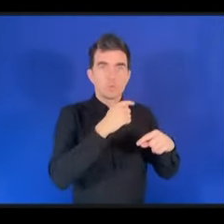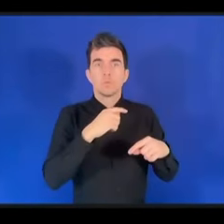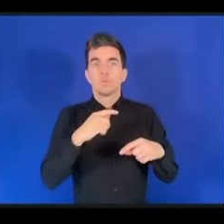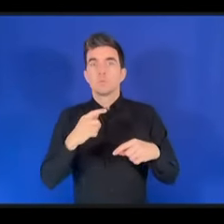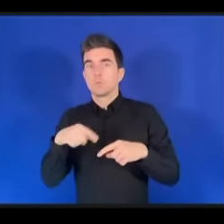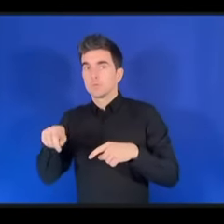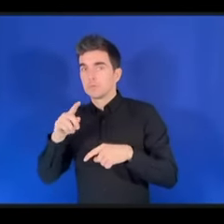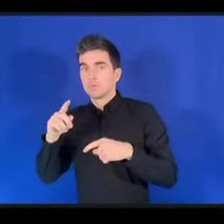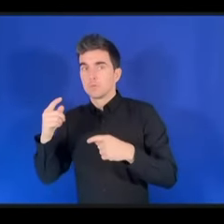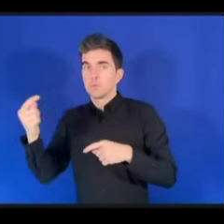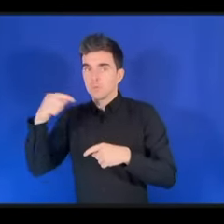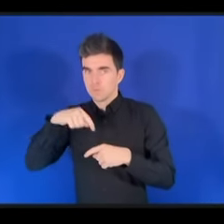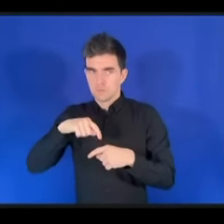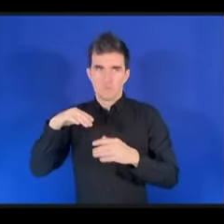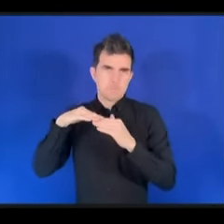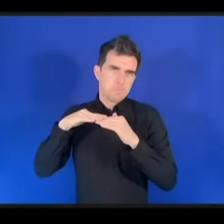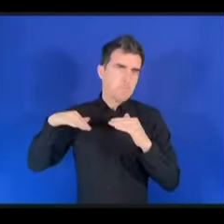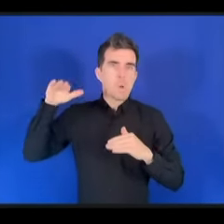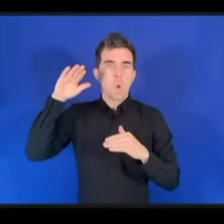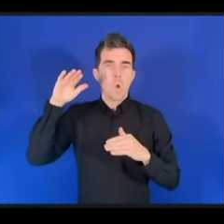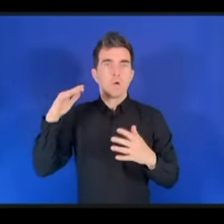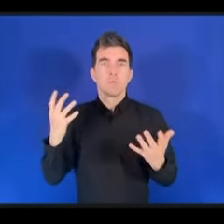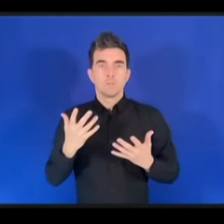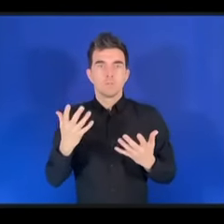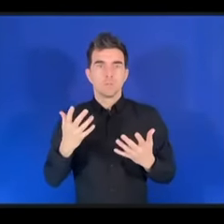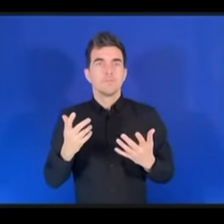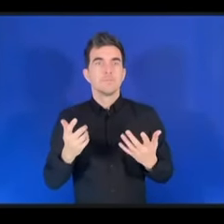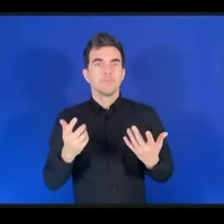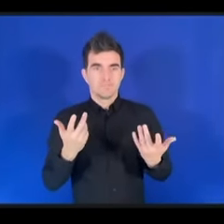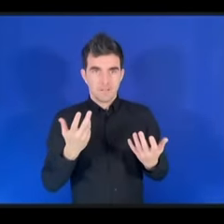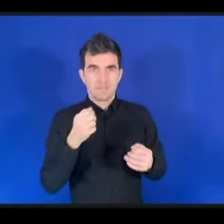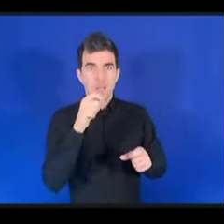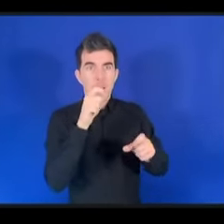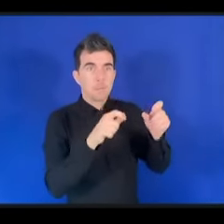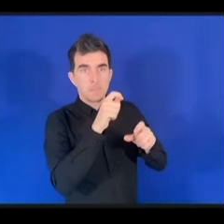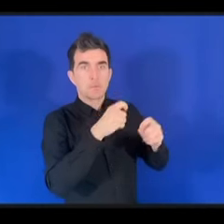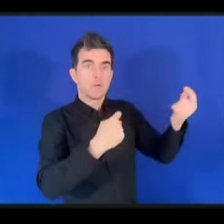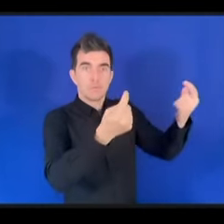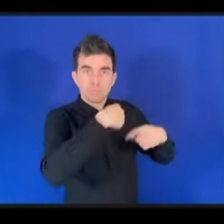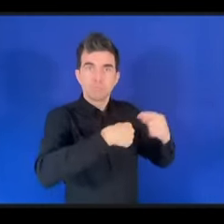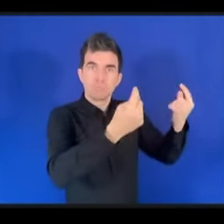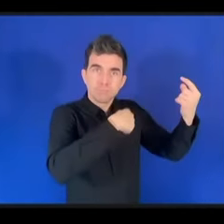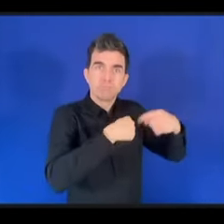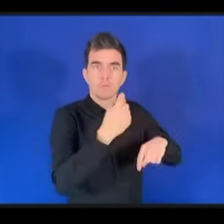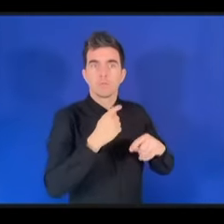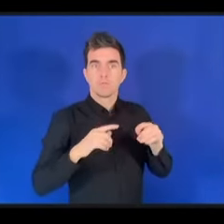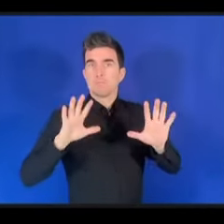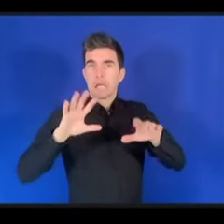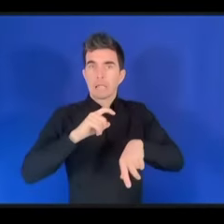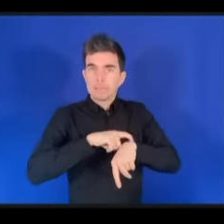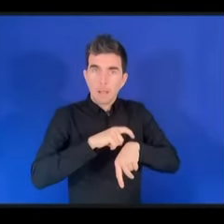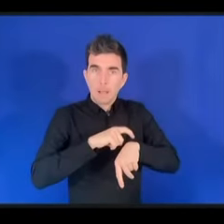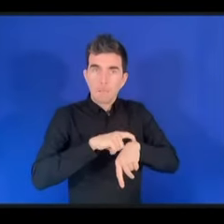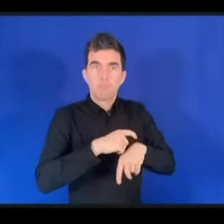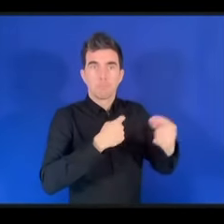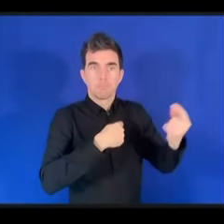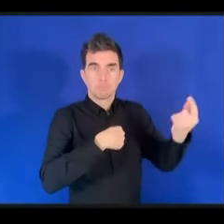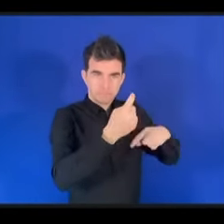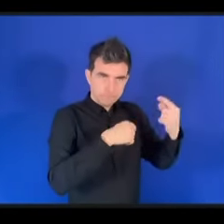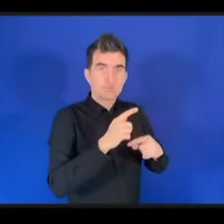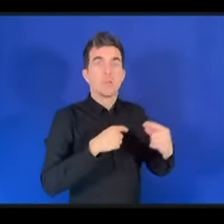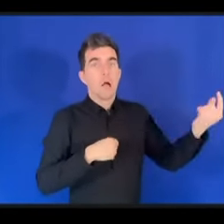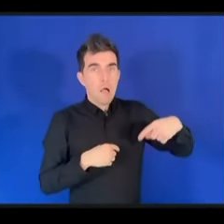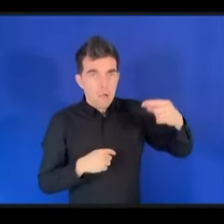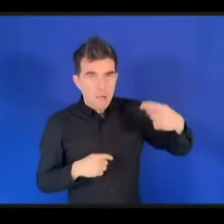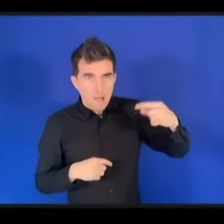10 times. Every time they come to Kyoto, they discover a new charm in Kyoto. So I hope you